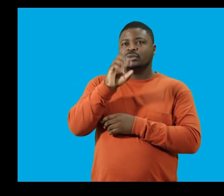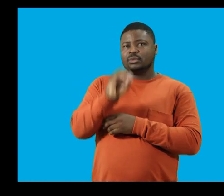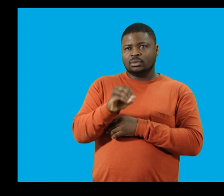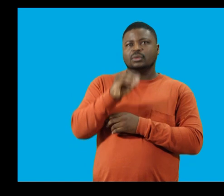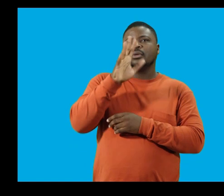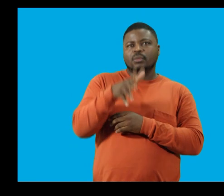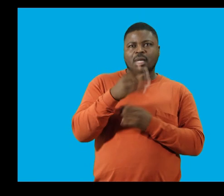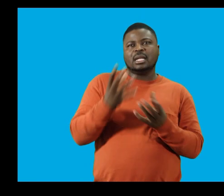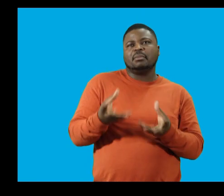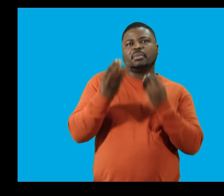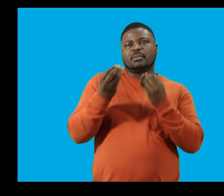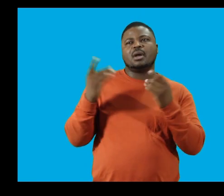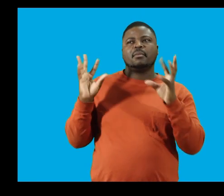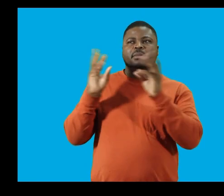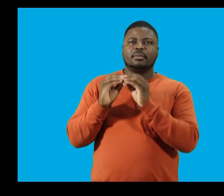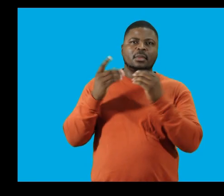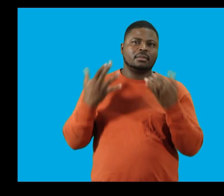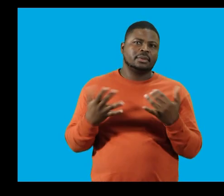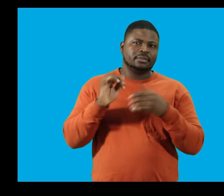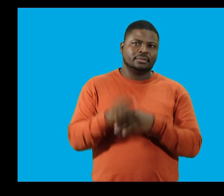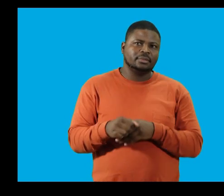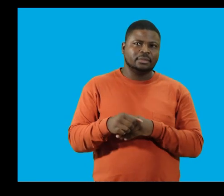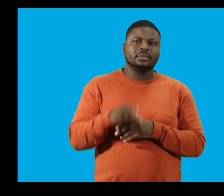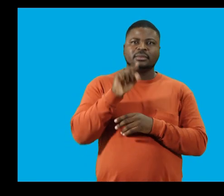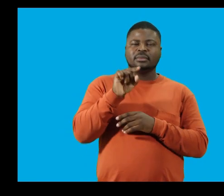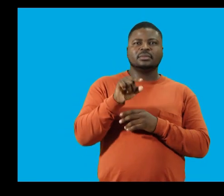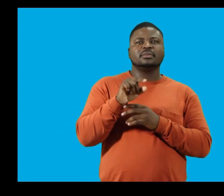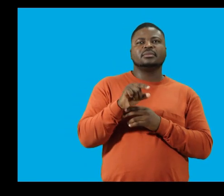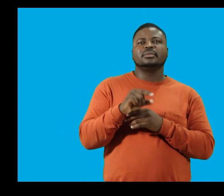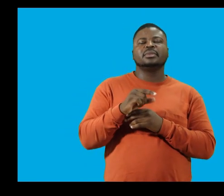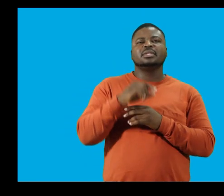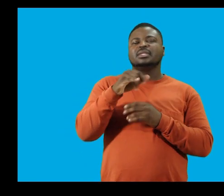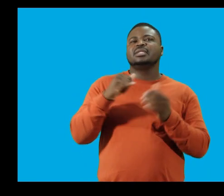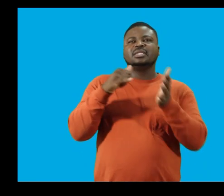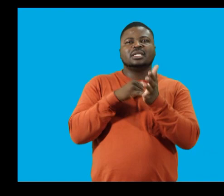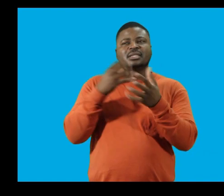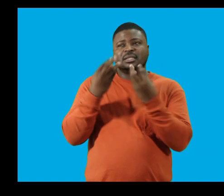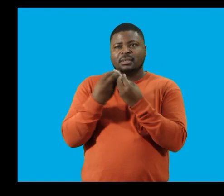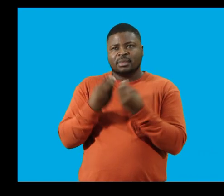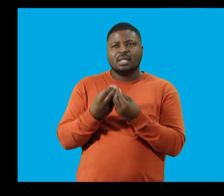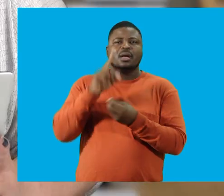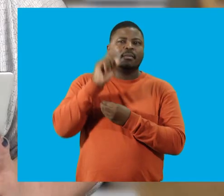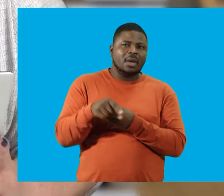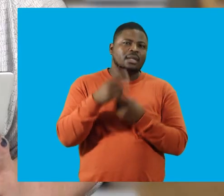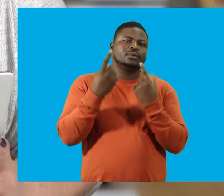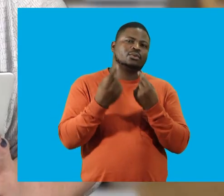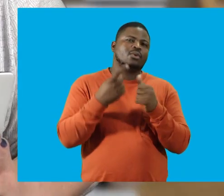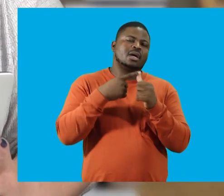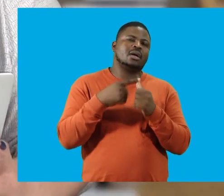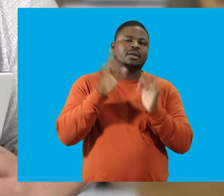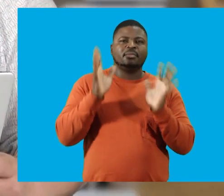it's all alone and in the bottom. So this is just something